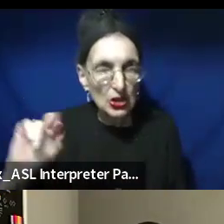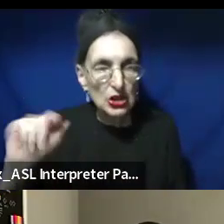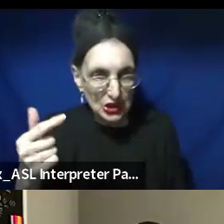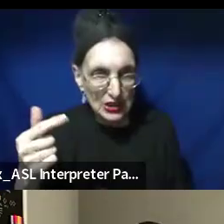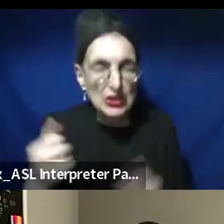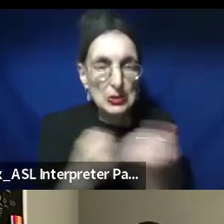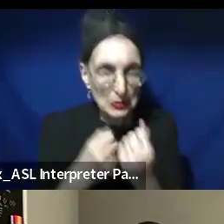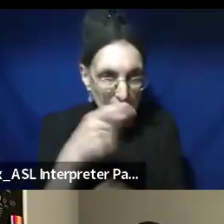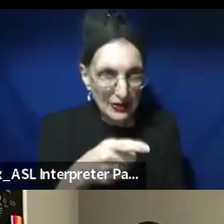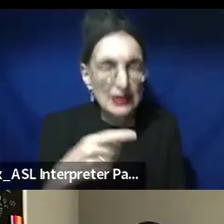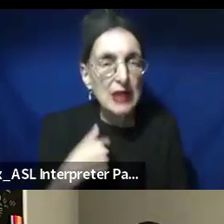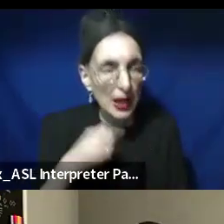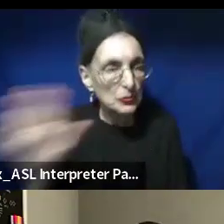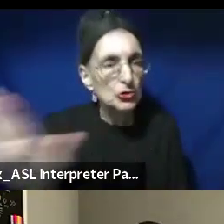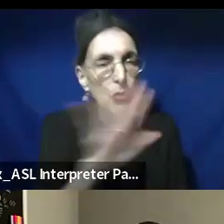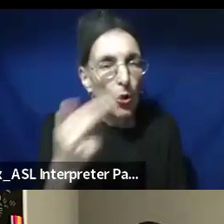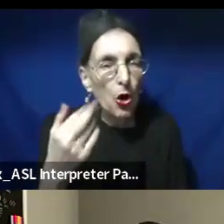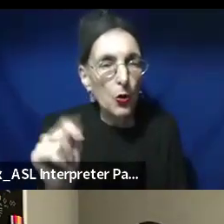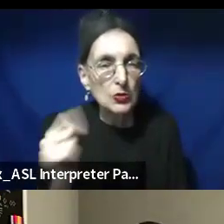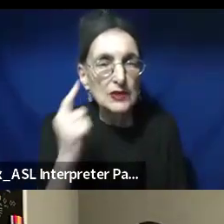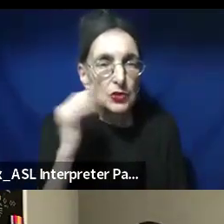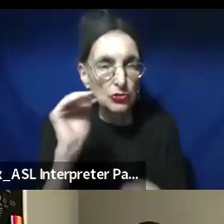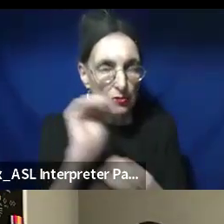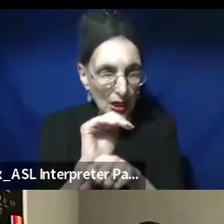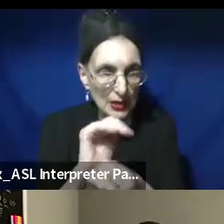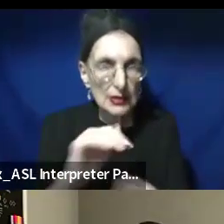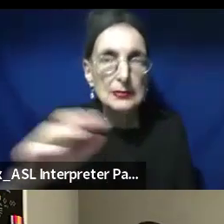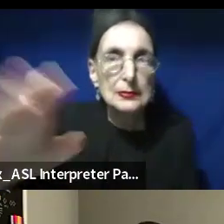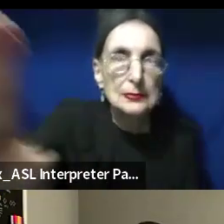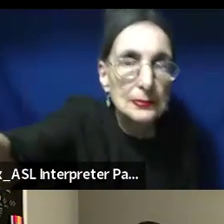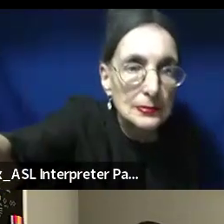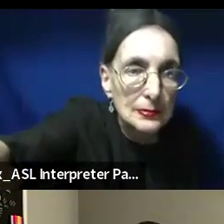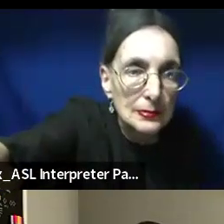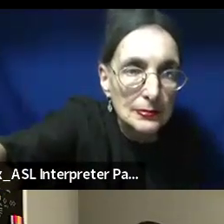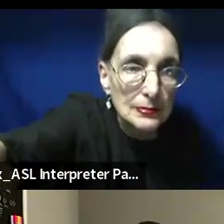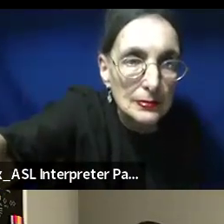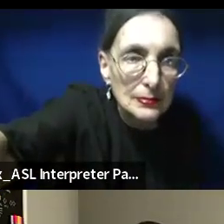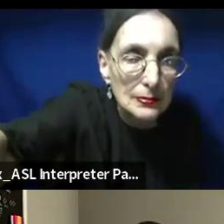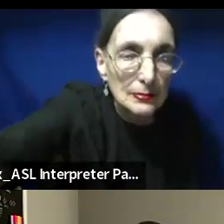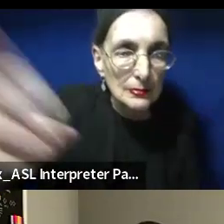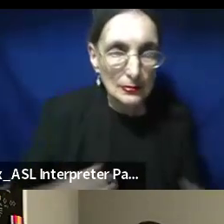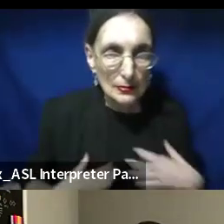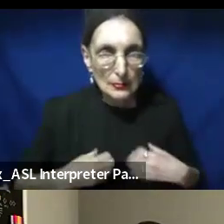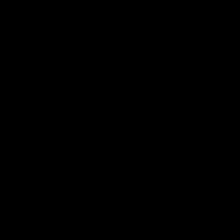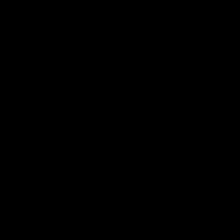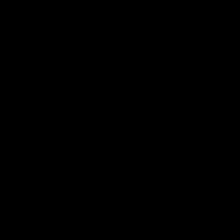host for this evening. So let me pull up. Here, I have it. Okay.